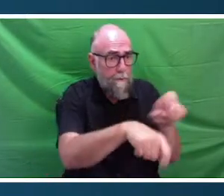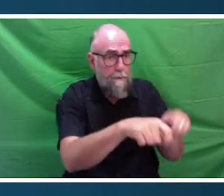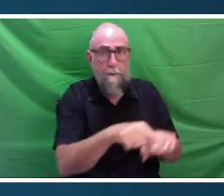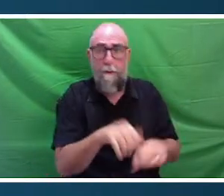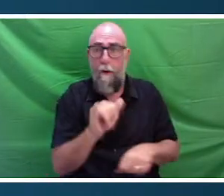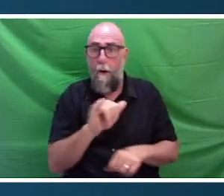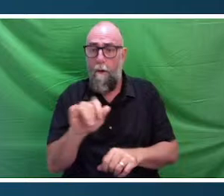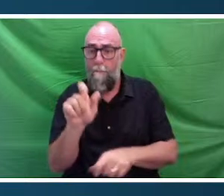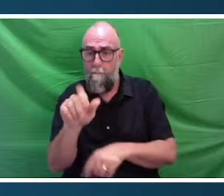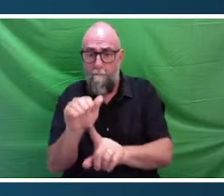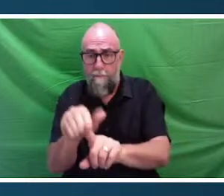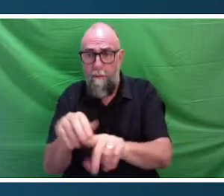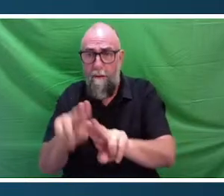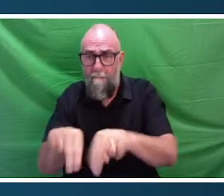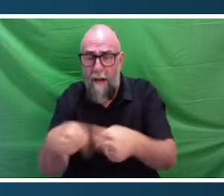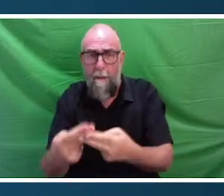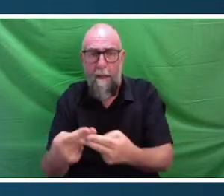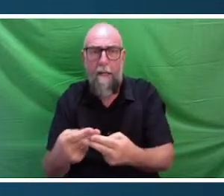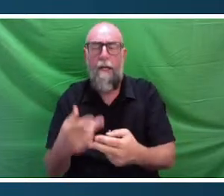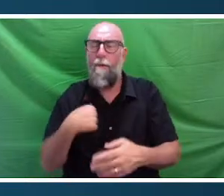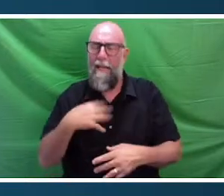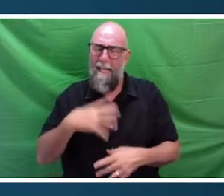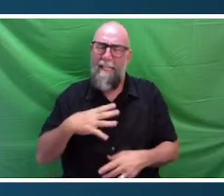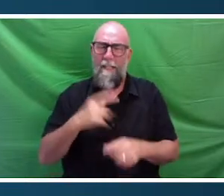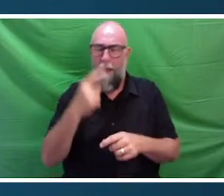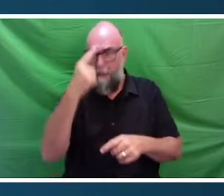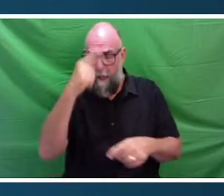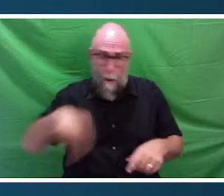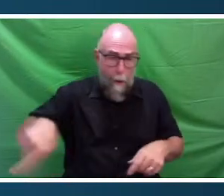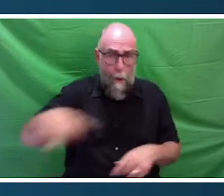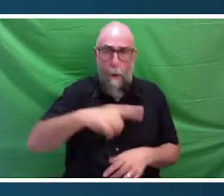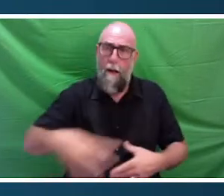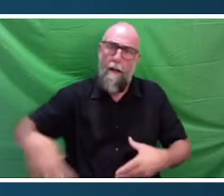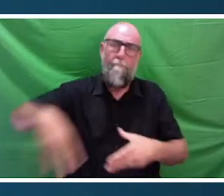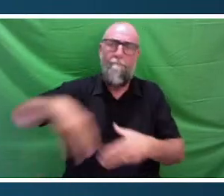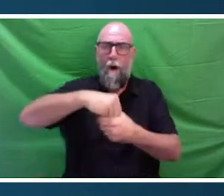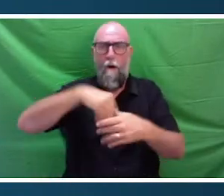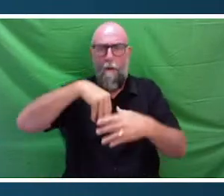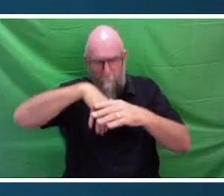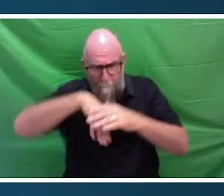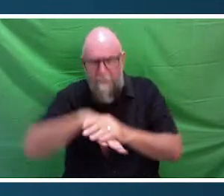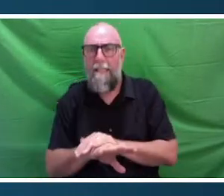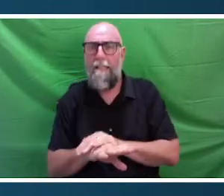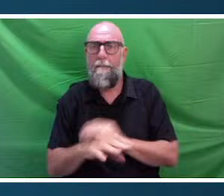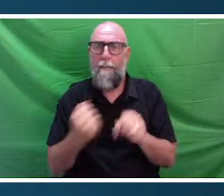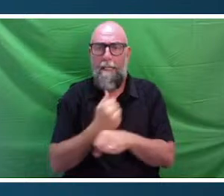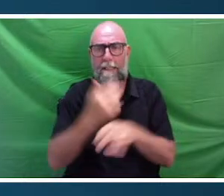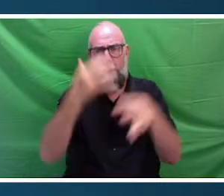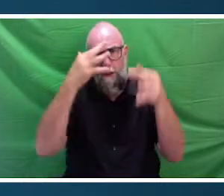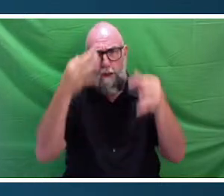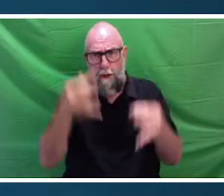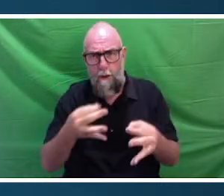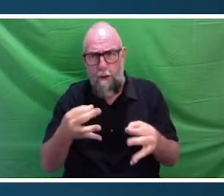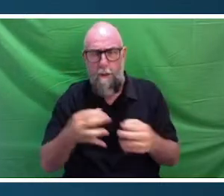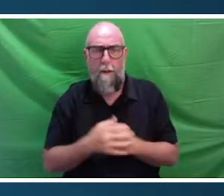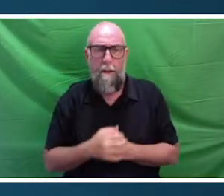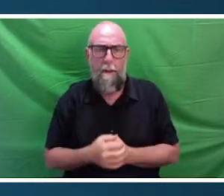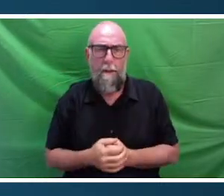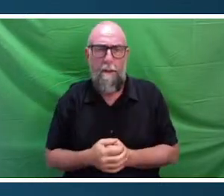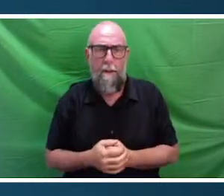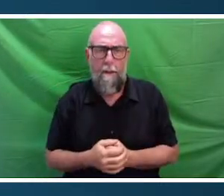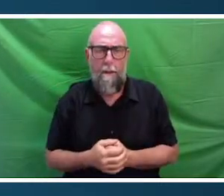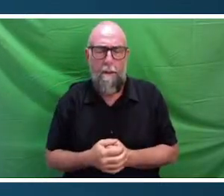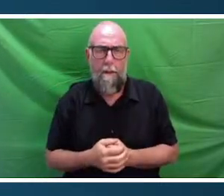organizations, both in terms of decision-making and resource allocation. Second, we must